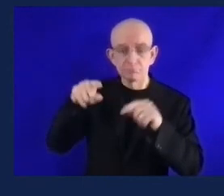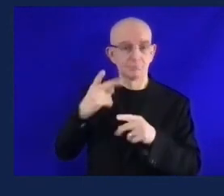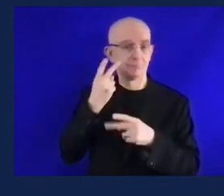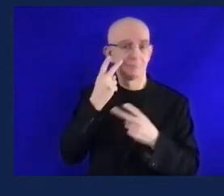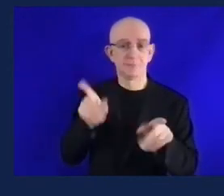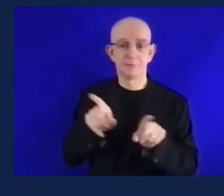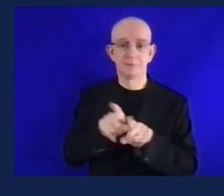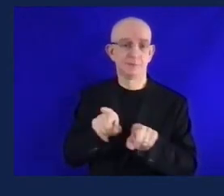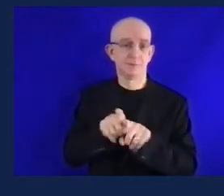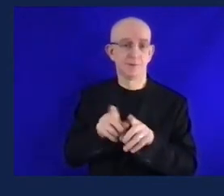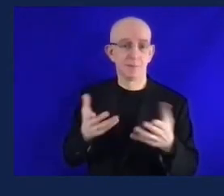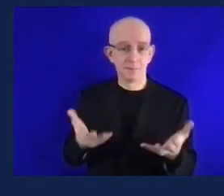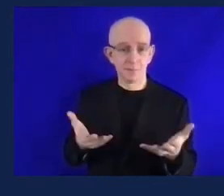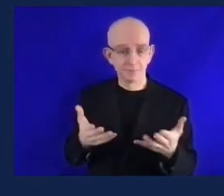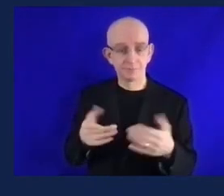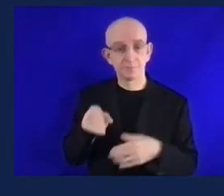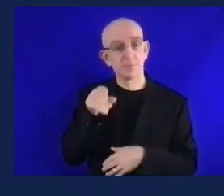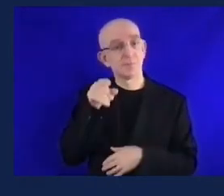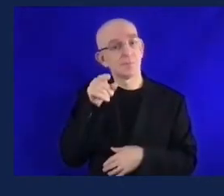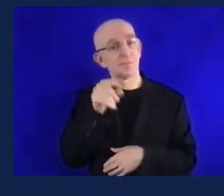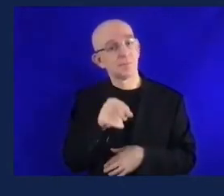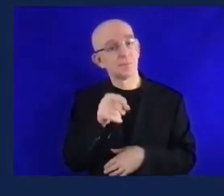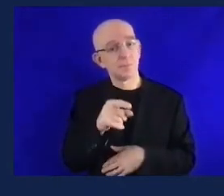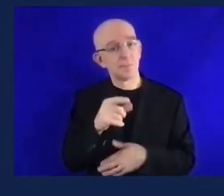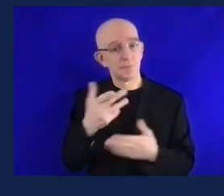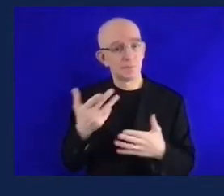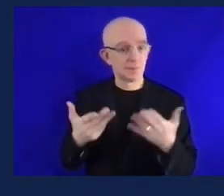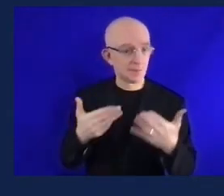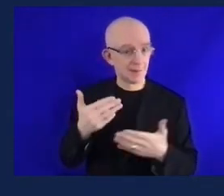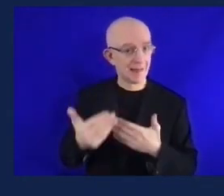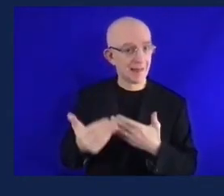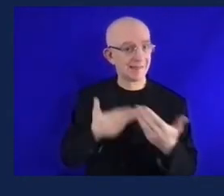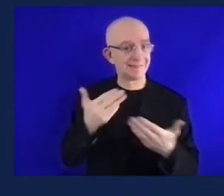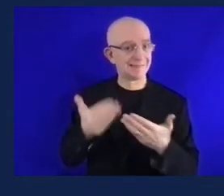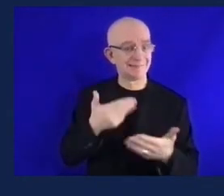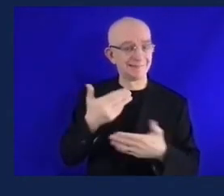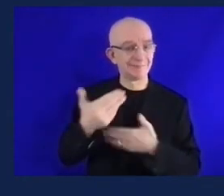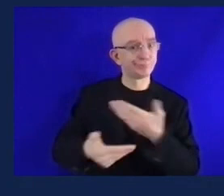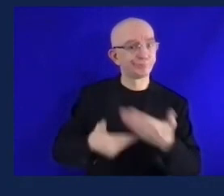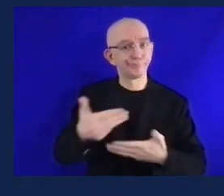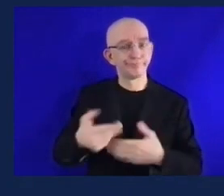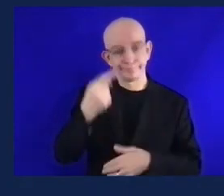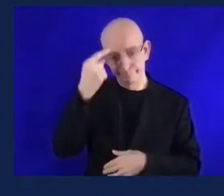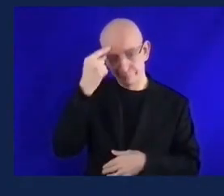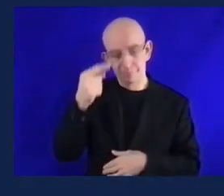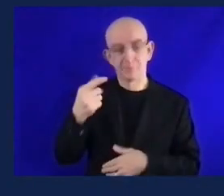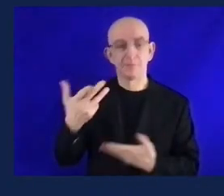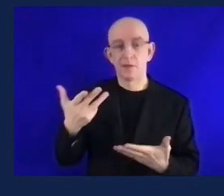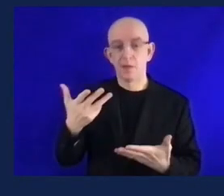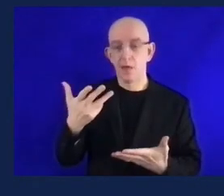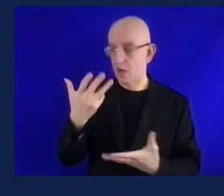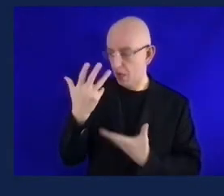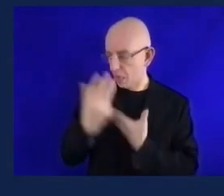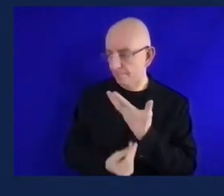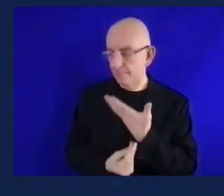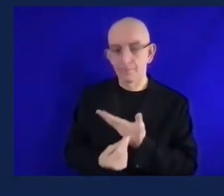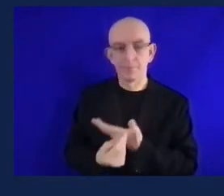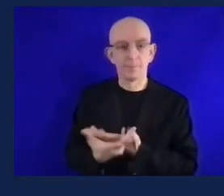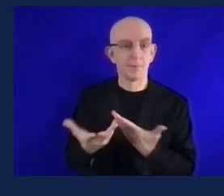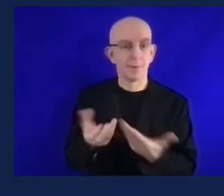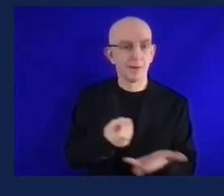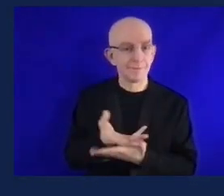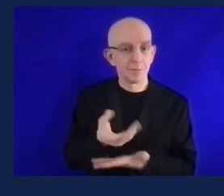Yeah, it's pretty easy to find out missing information. Absolutely. Cool. It's just as easy